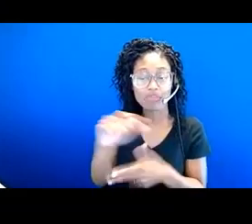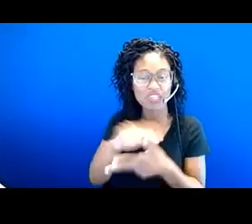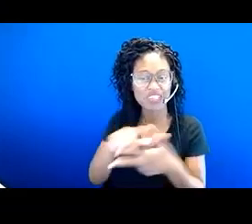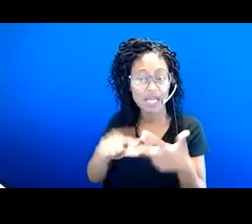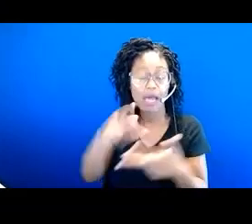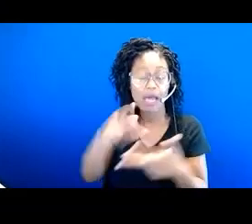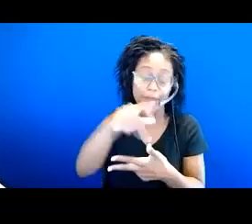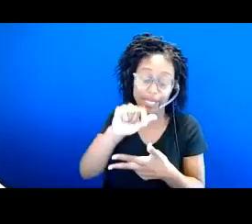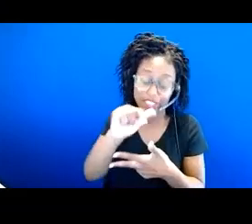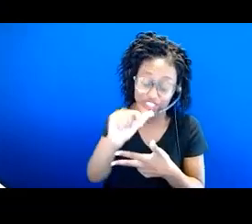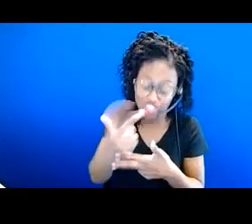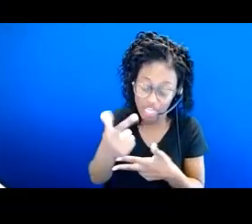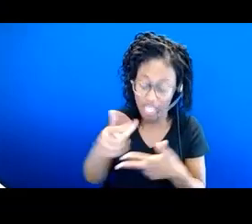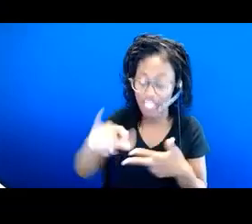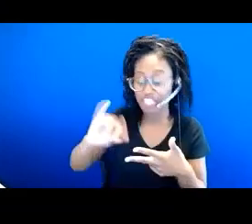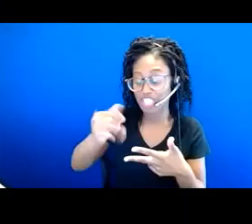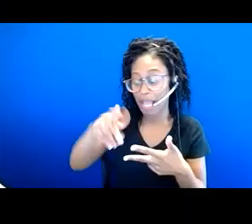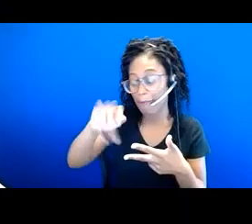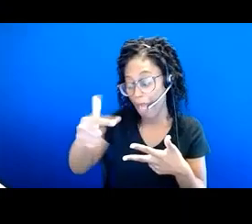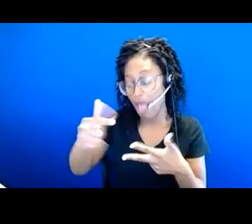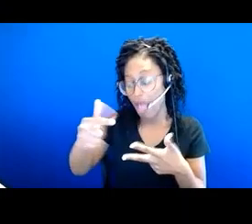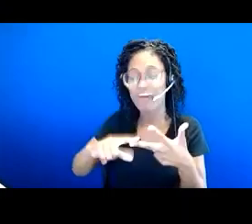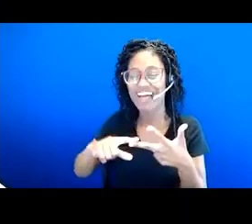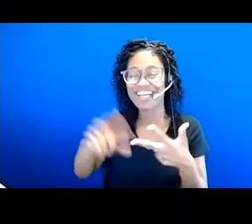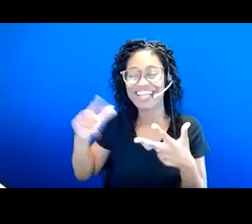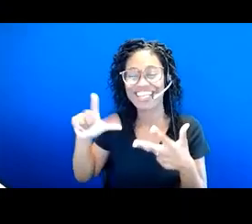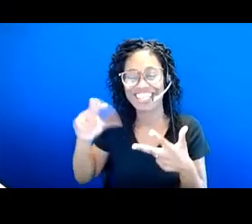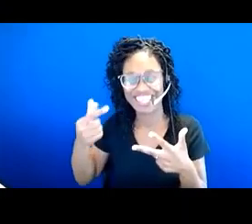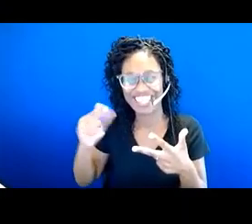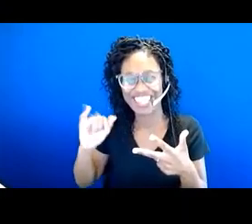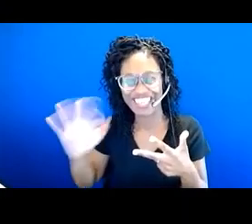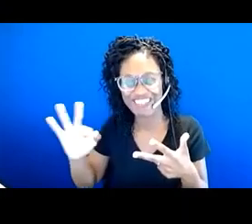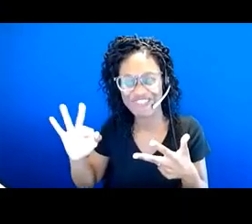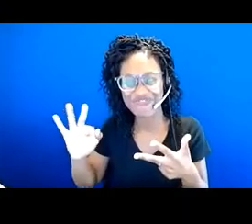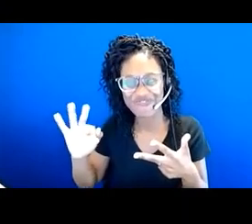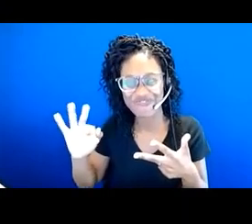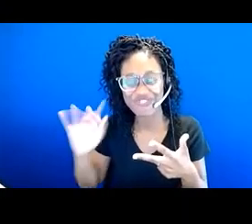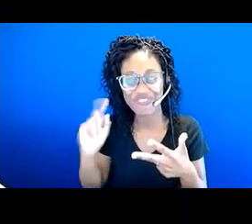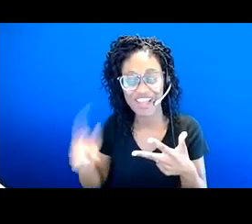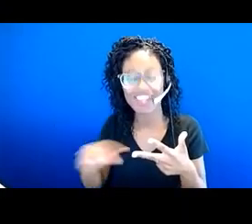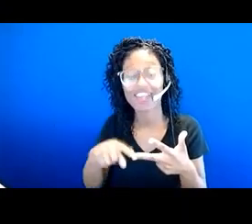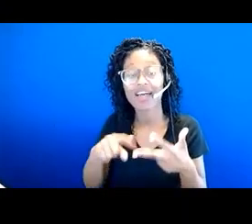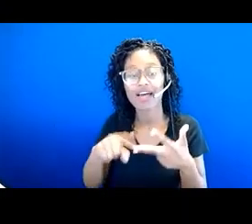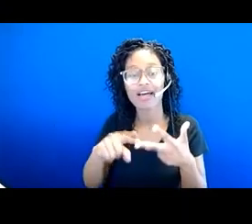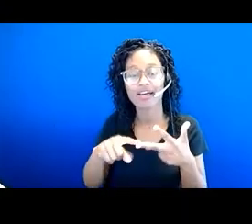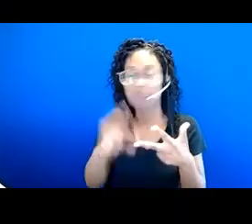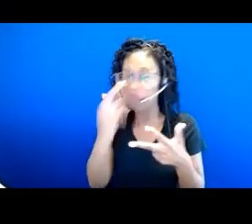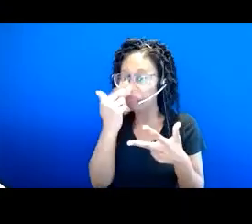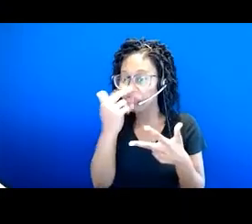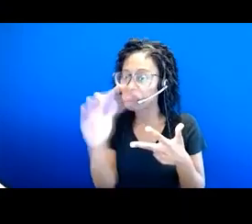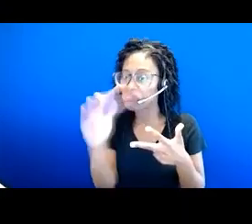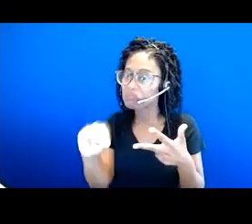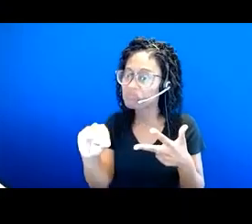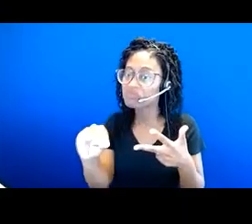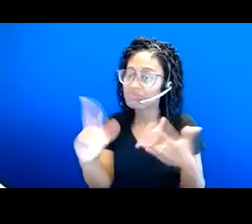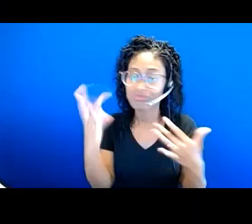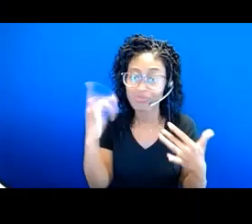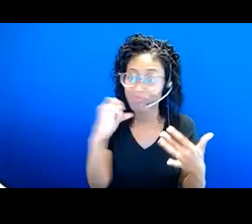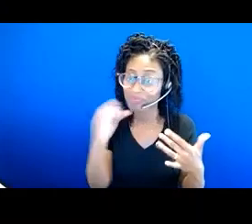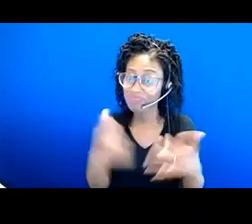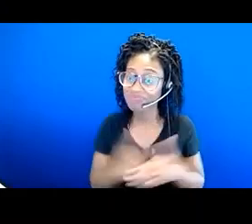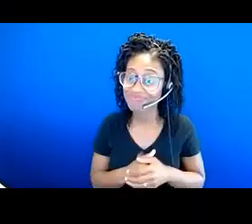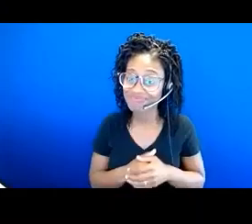and JPEGs are GIFs. Here's a link to an external website